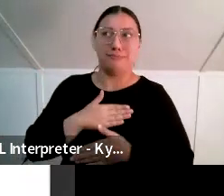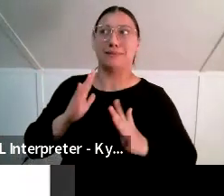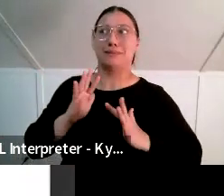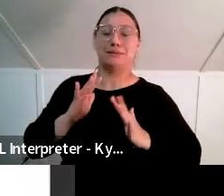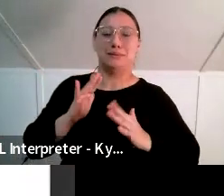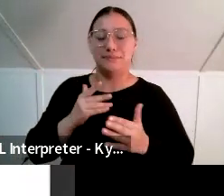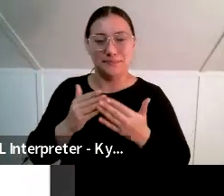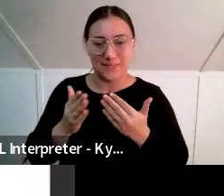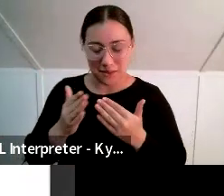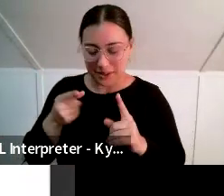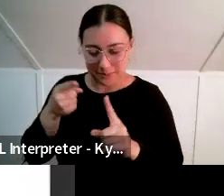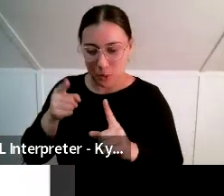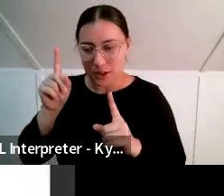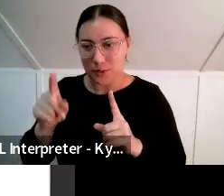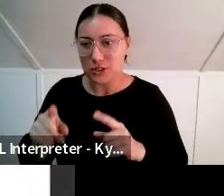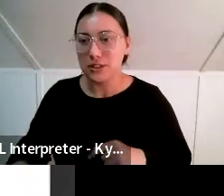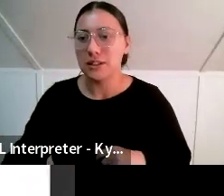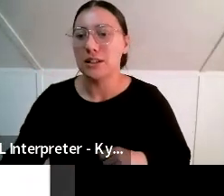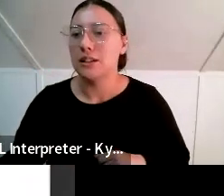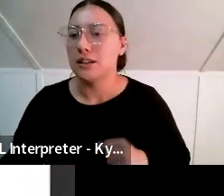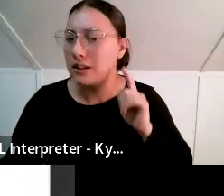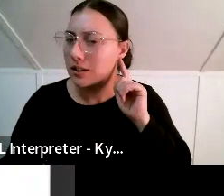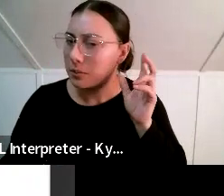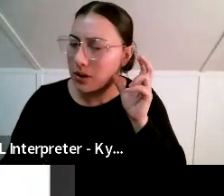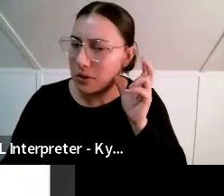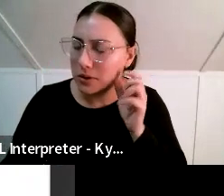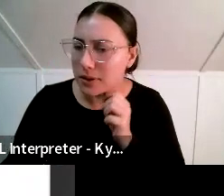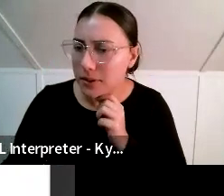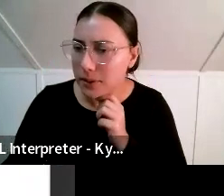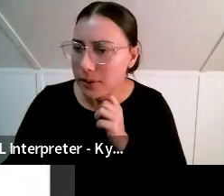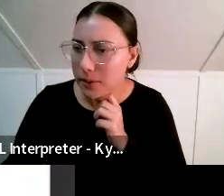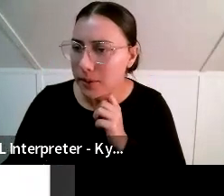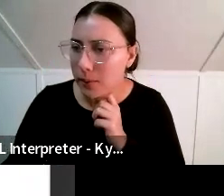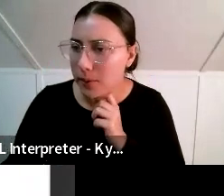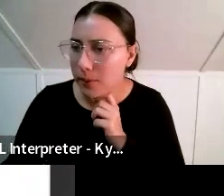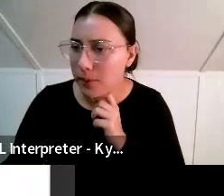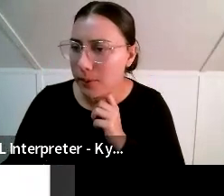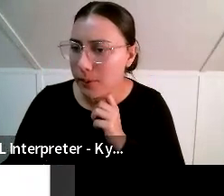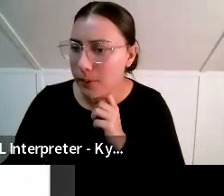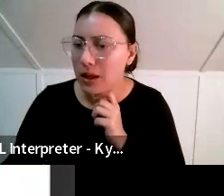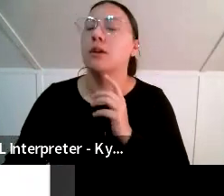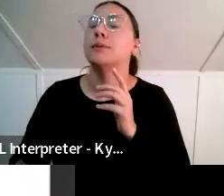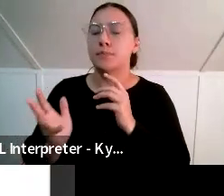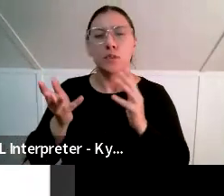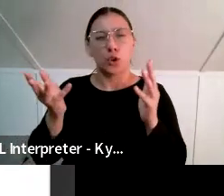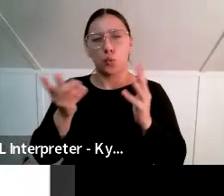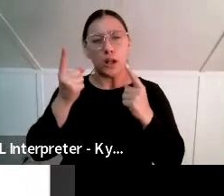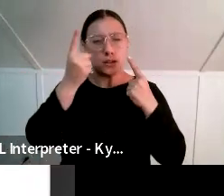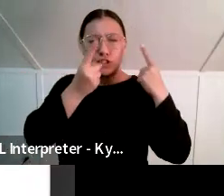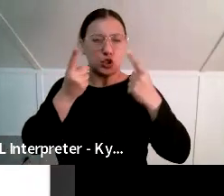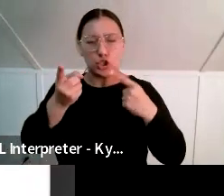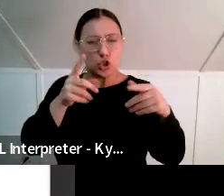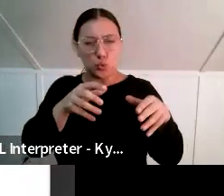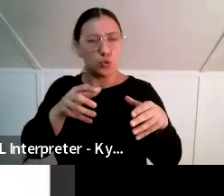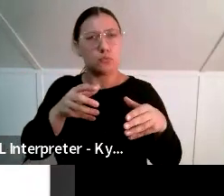since obviously this is something that's meant to be tactile, what elements of the design went into preventing wear and tear over